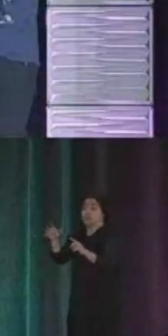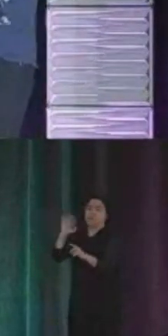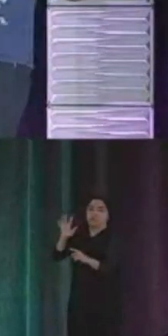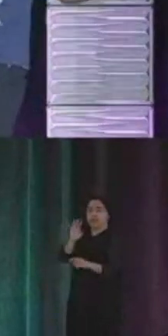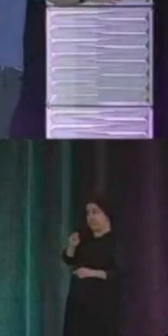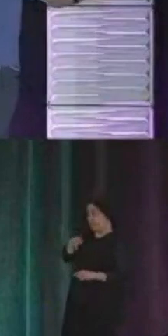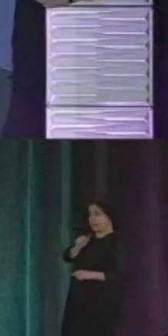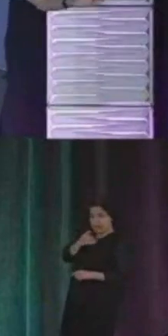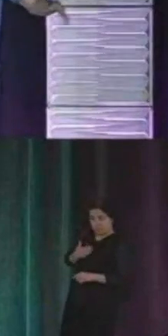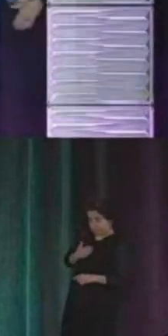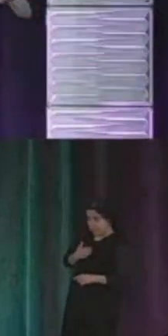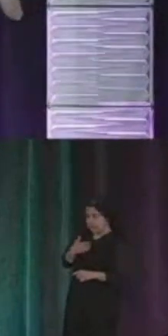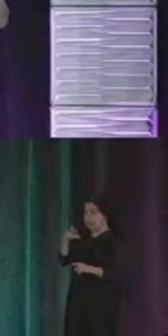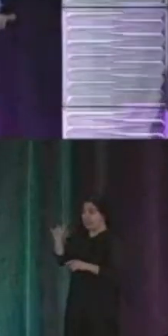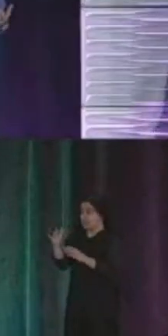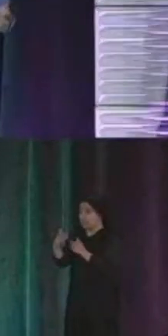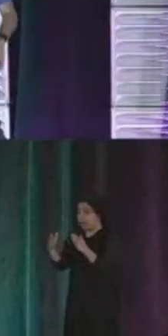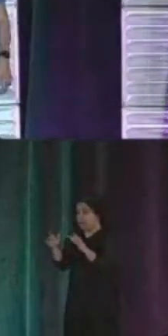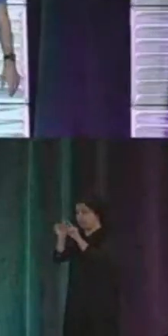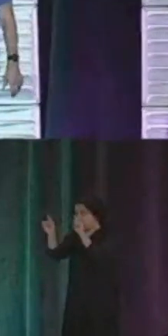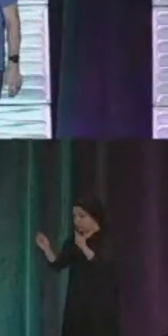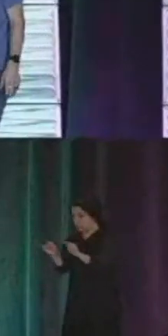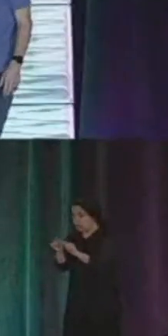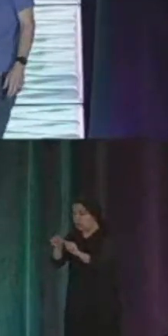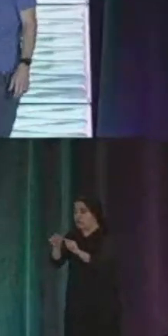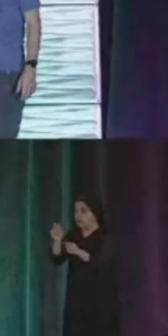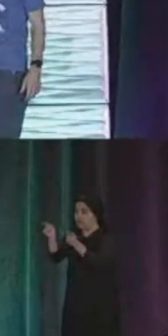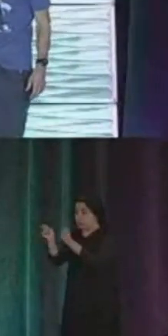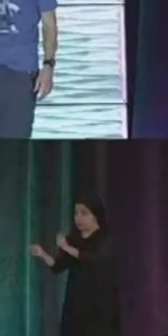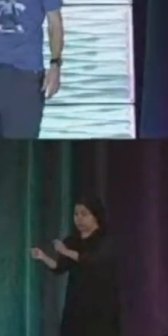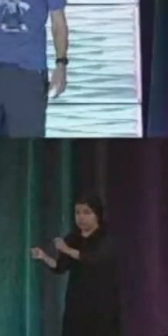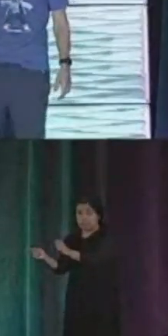And that yellow box of rendering is, again,